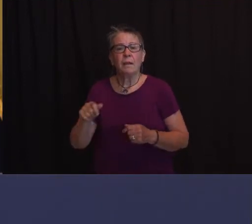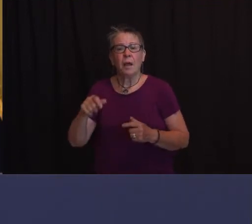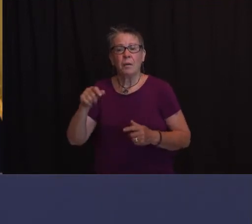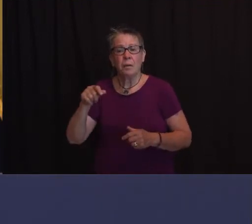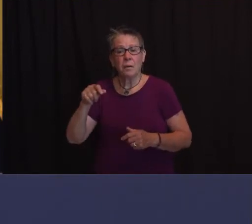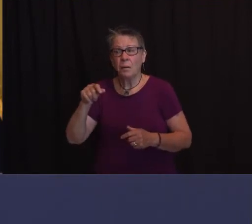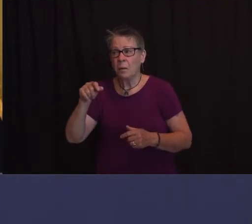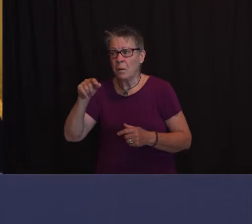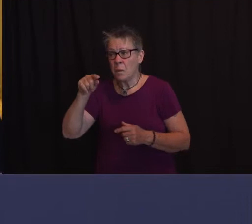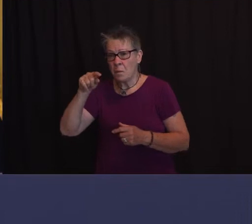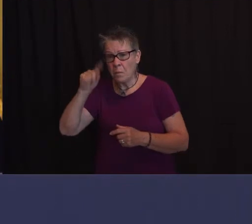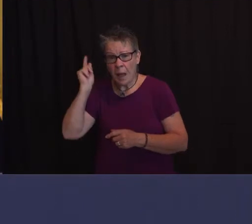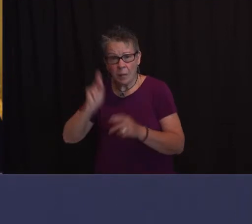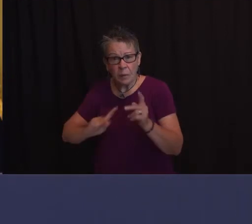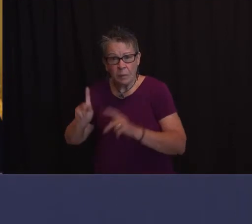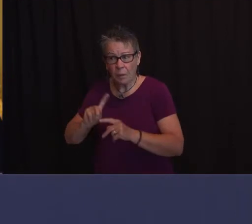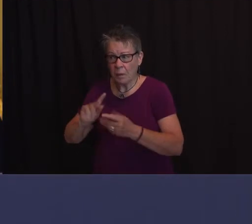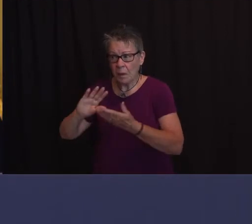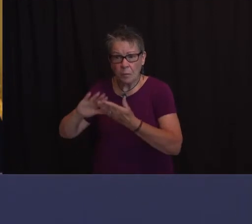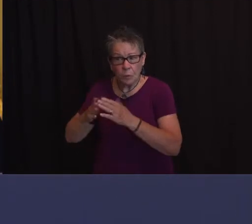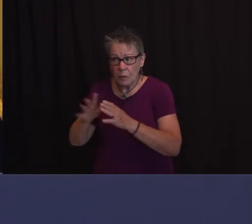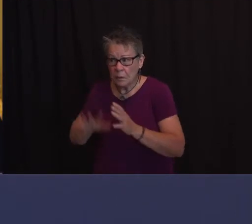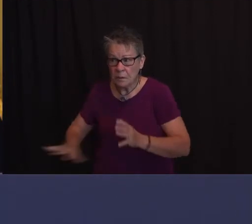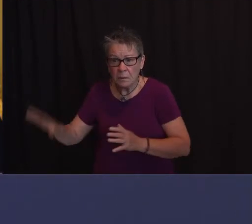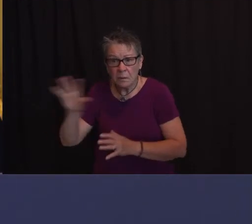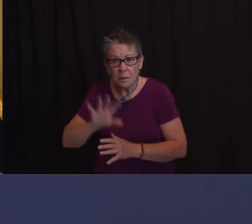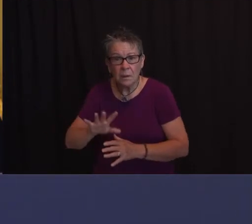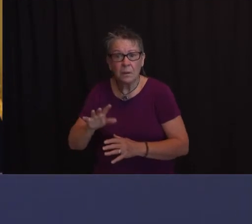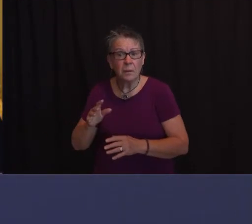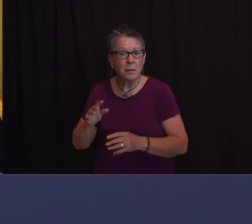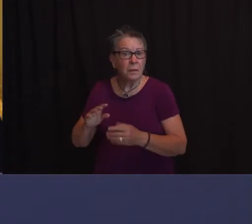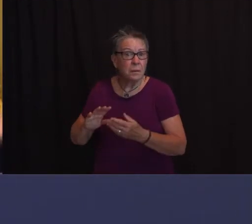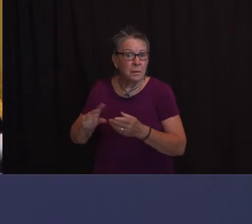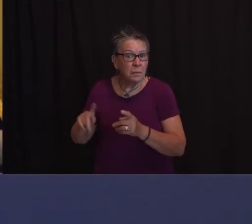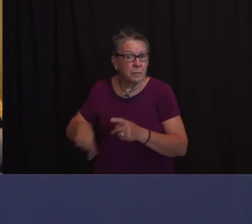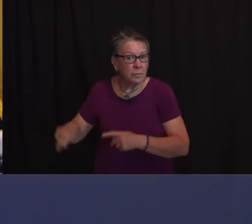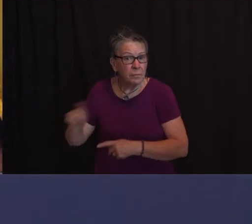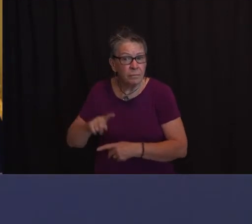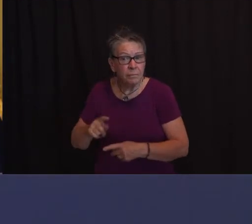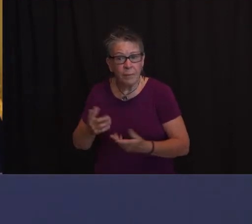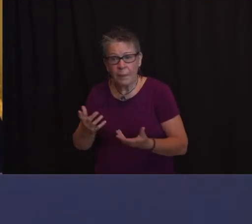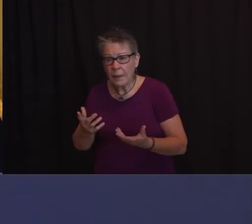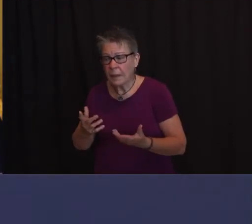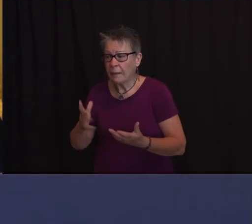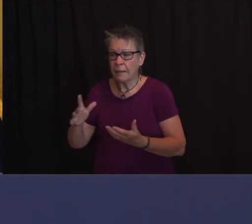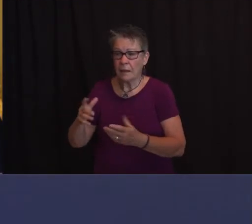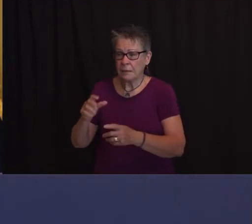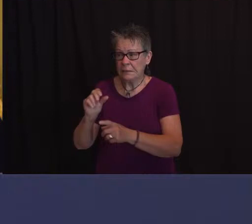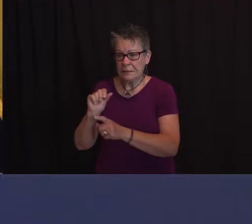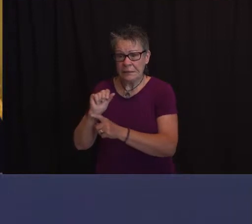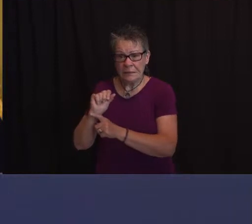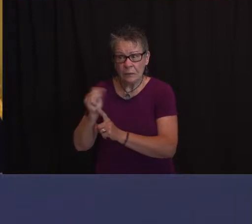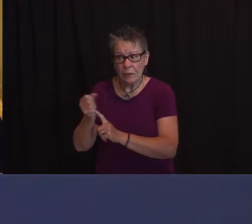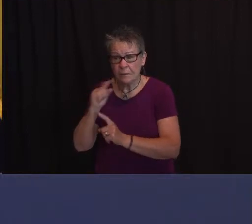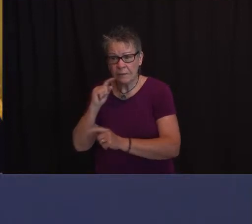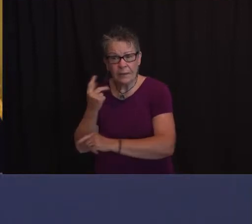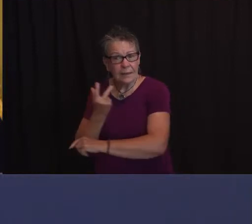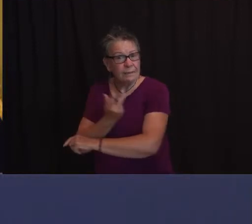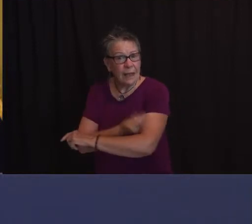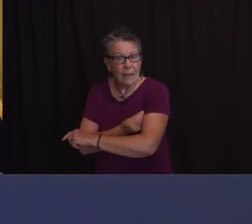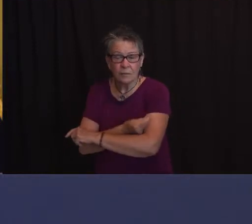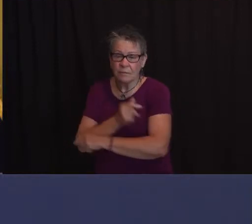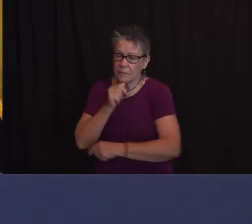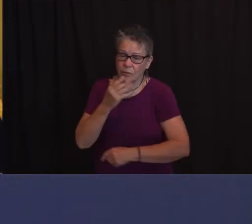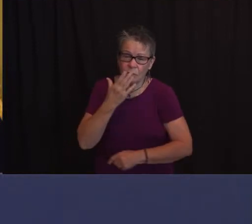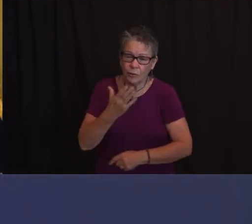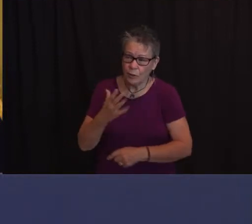relates to that community and vaccines is not pretty. And it takes, and Brian is with me here, it takes an